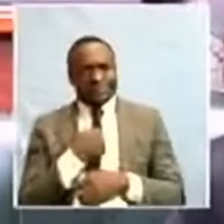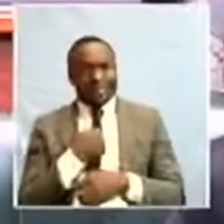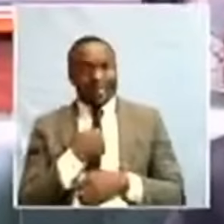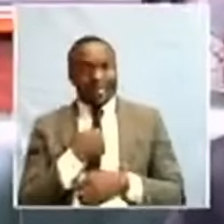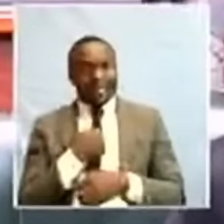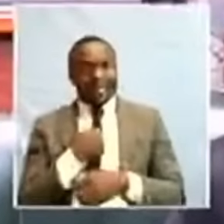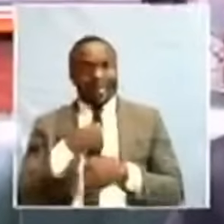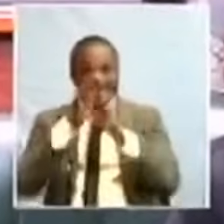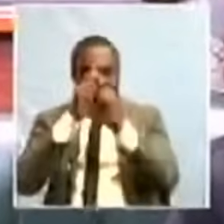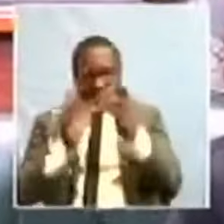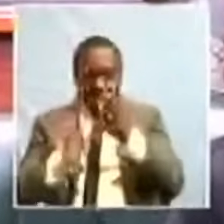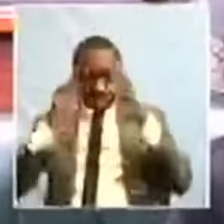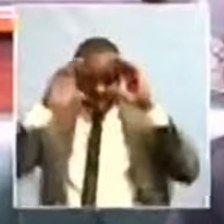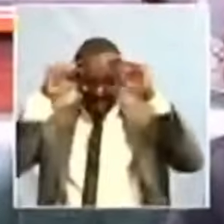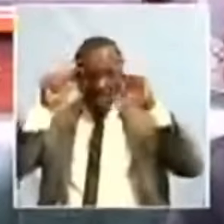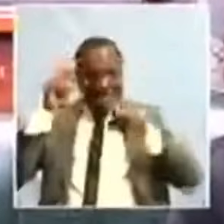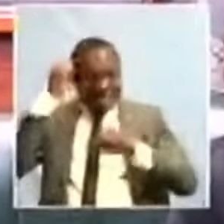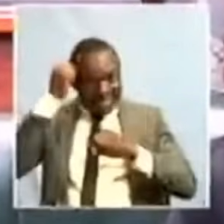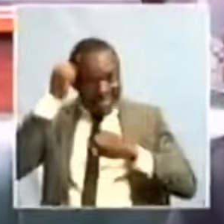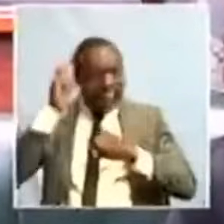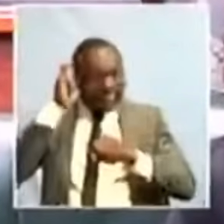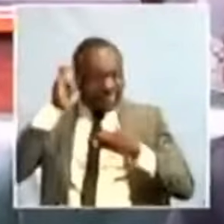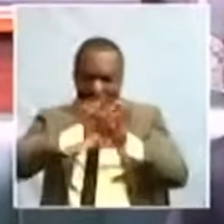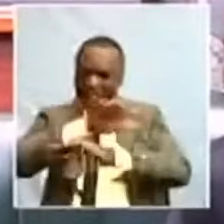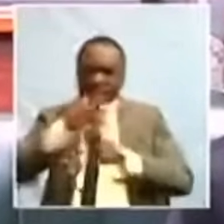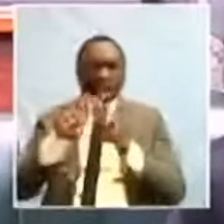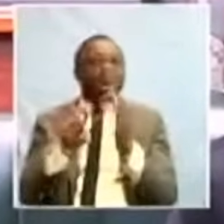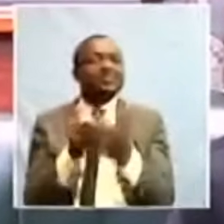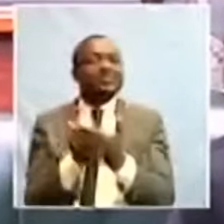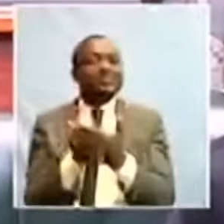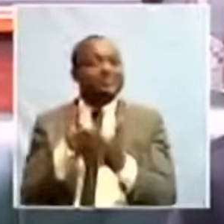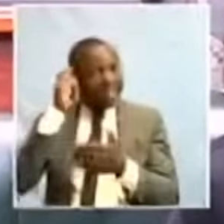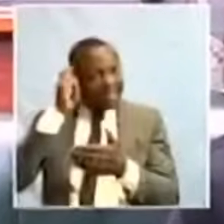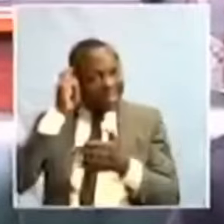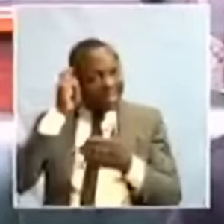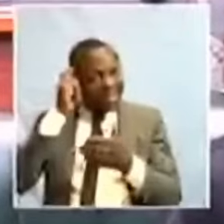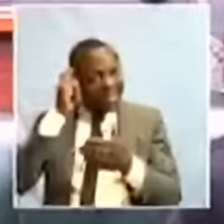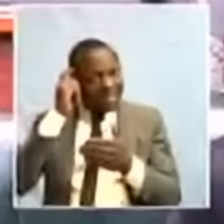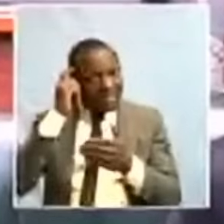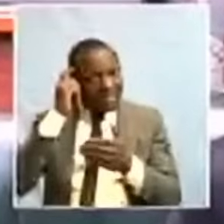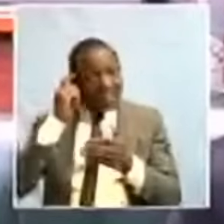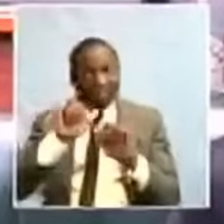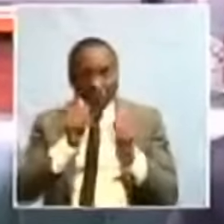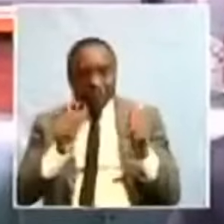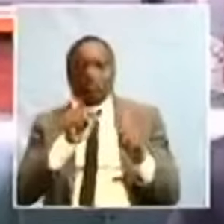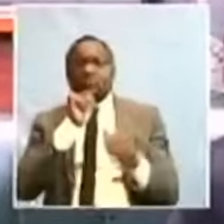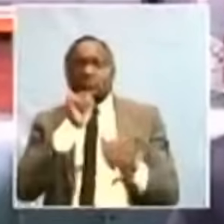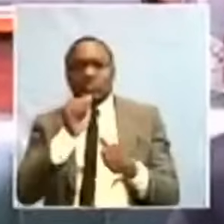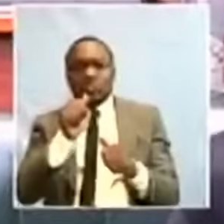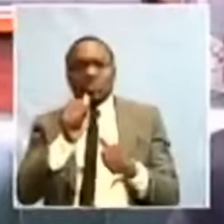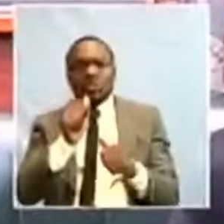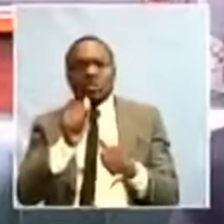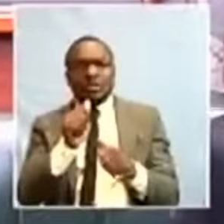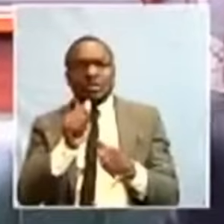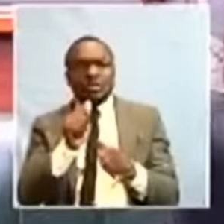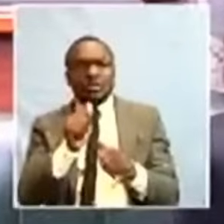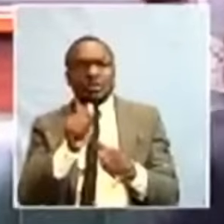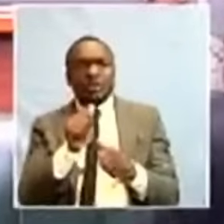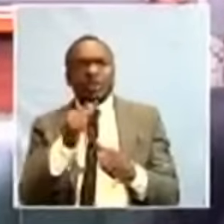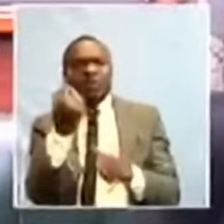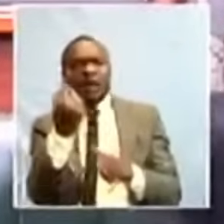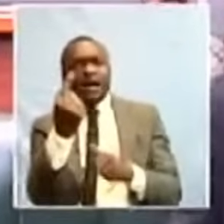Nalumangonomics, you think wholesomely. You think wholesomely. You don't think of one